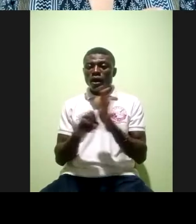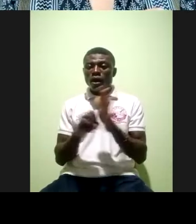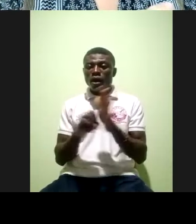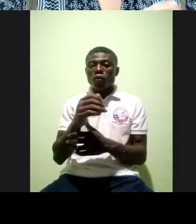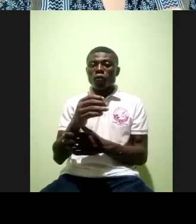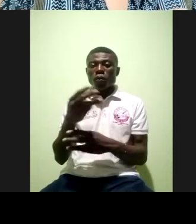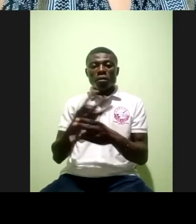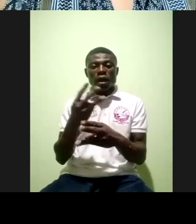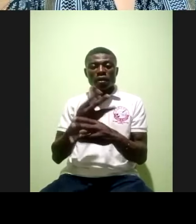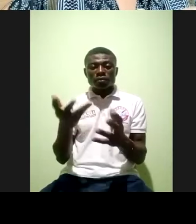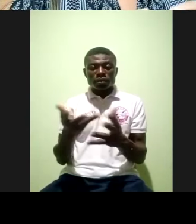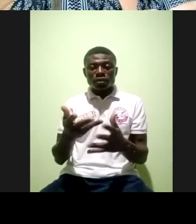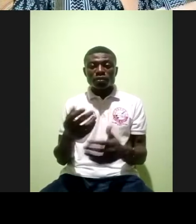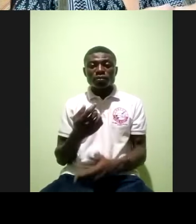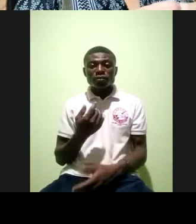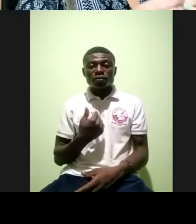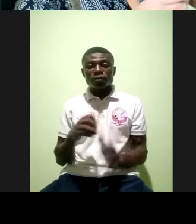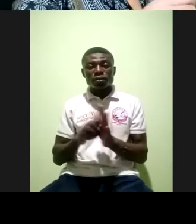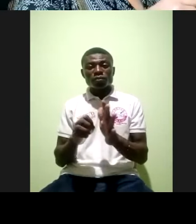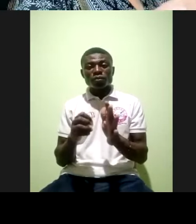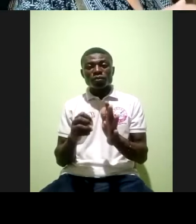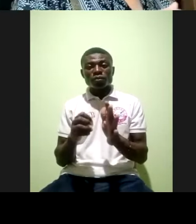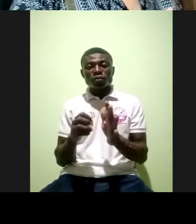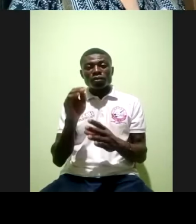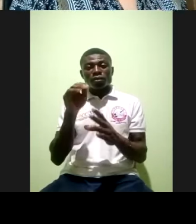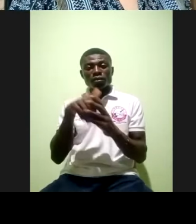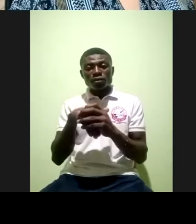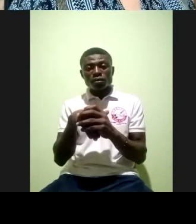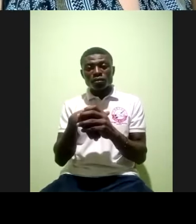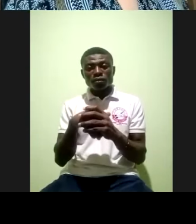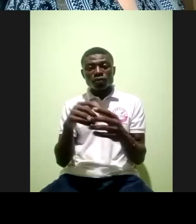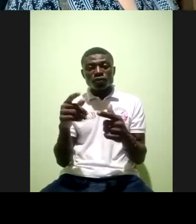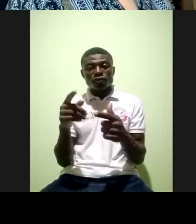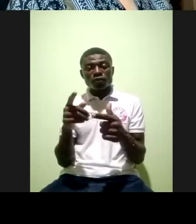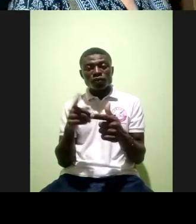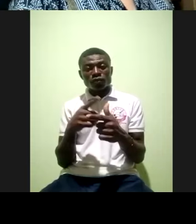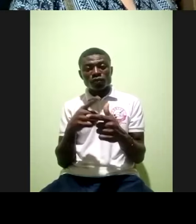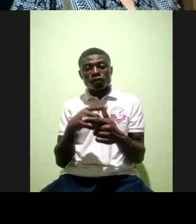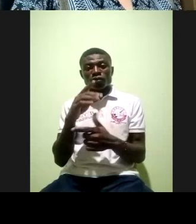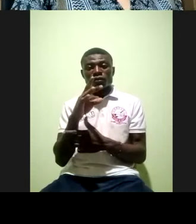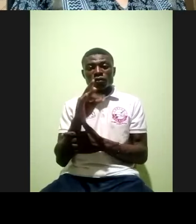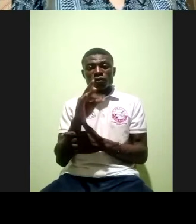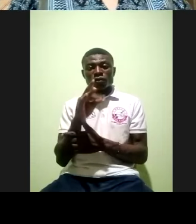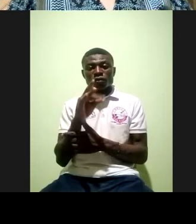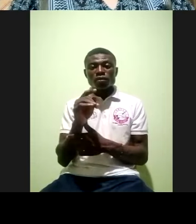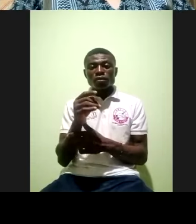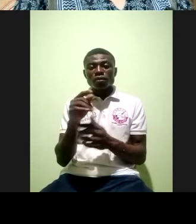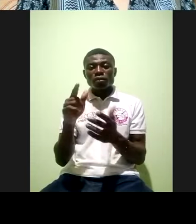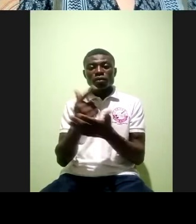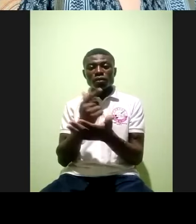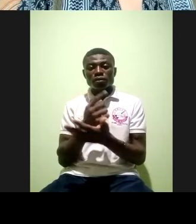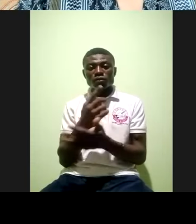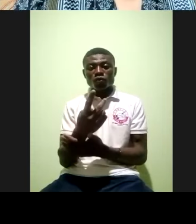here. For example, in the first addition sum 18 plus 22, what do we feel